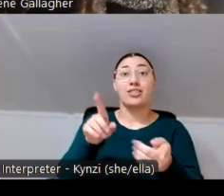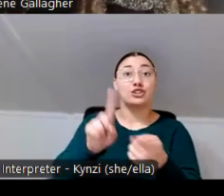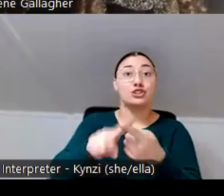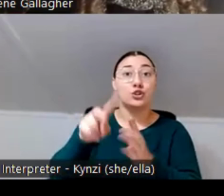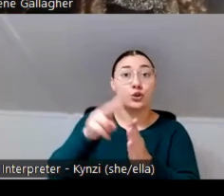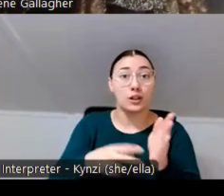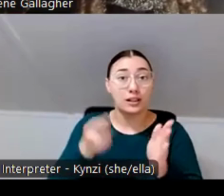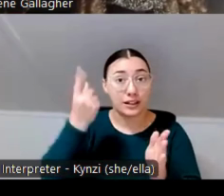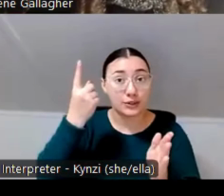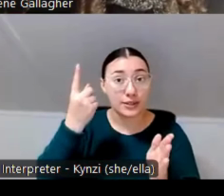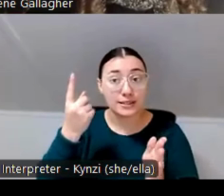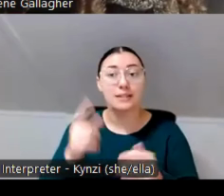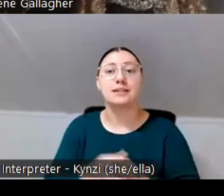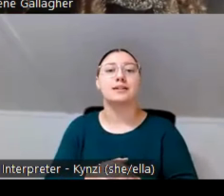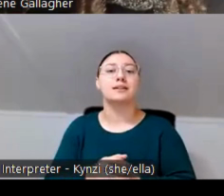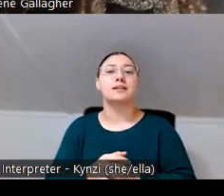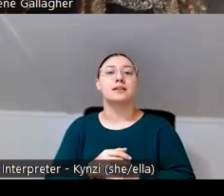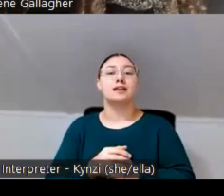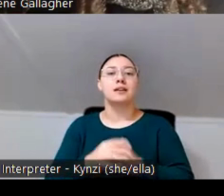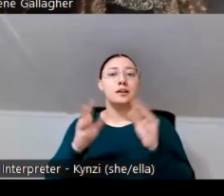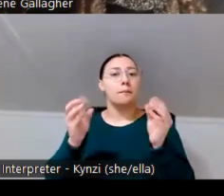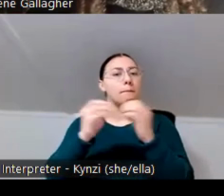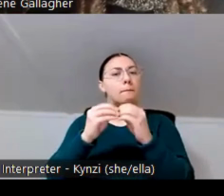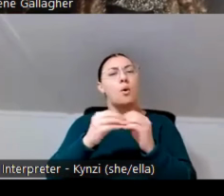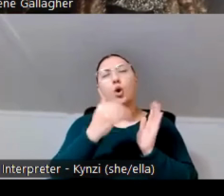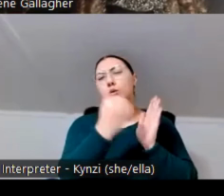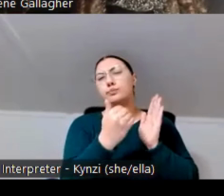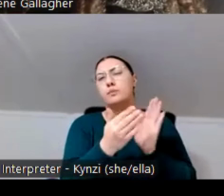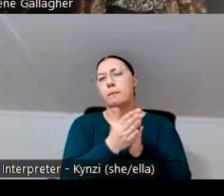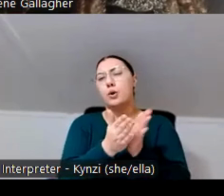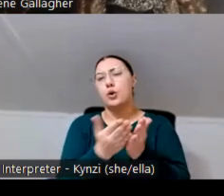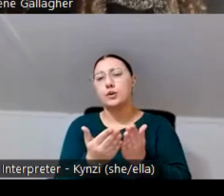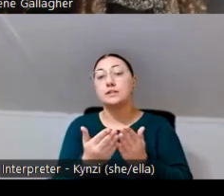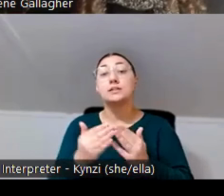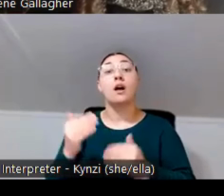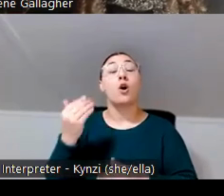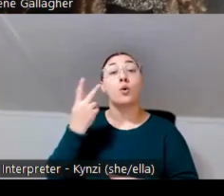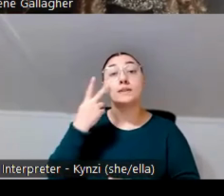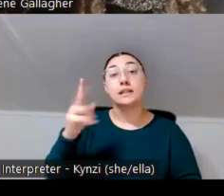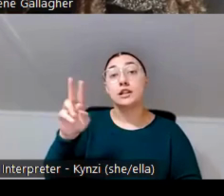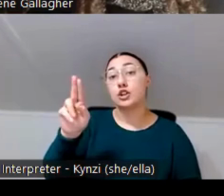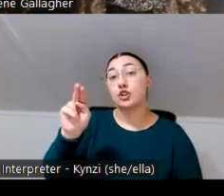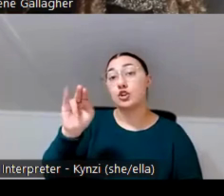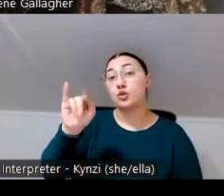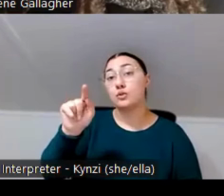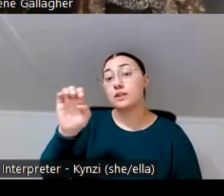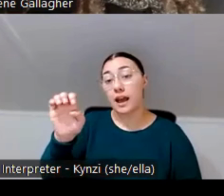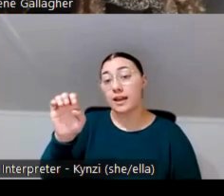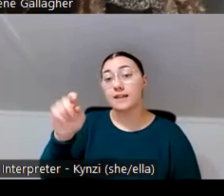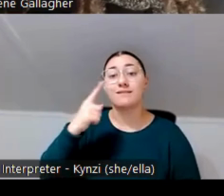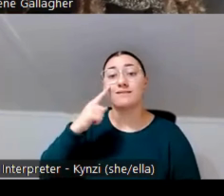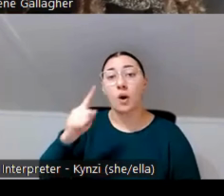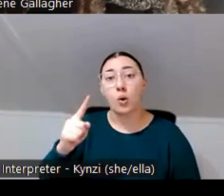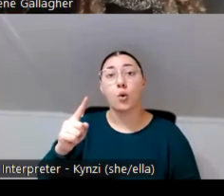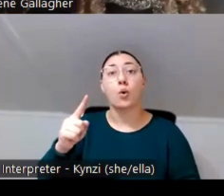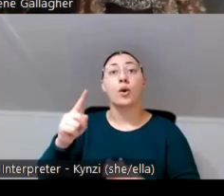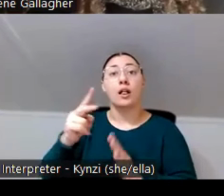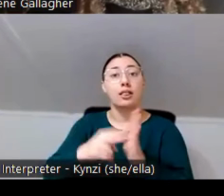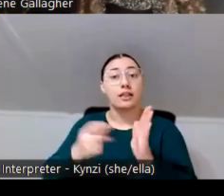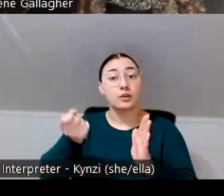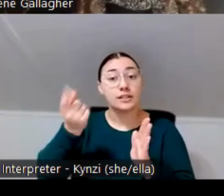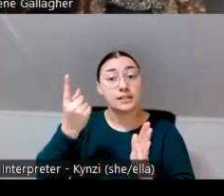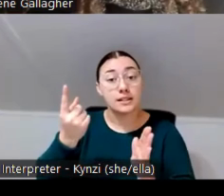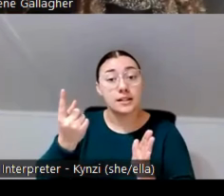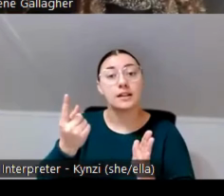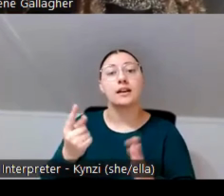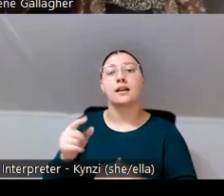more books. Unite for Literacy and Monarch Reader both have lots